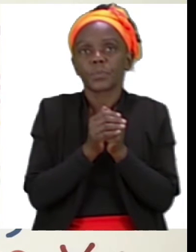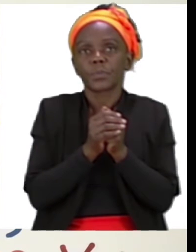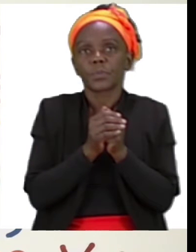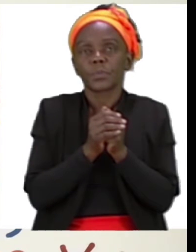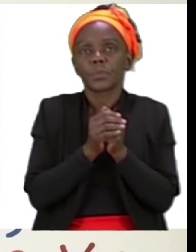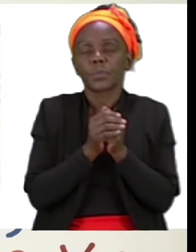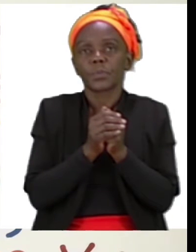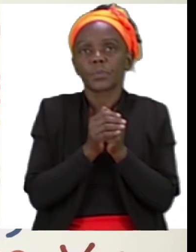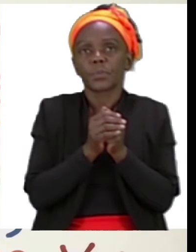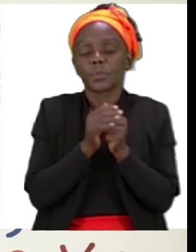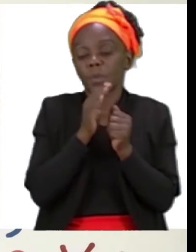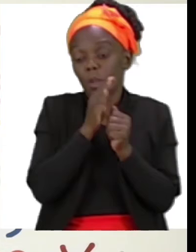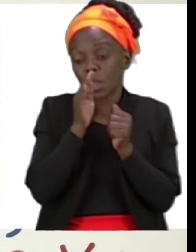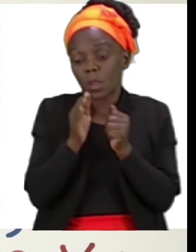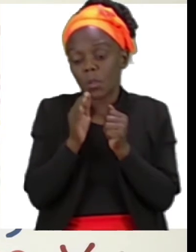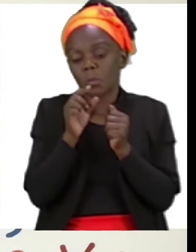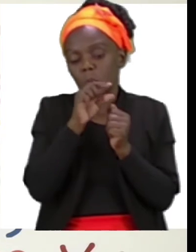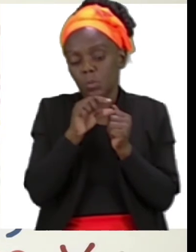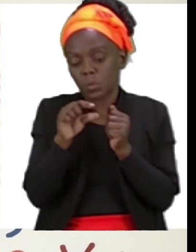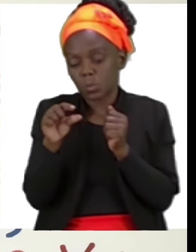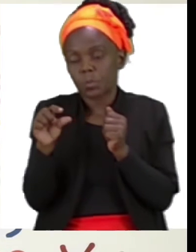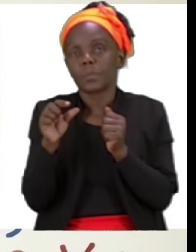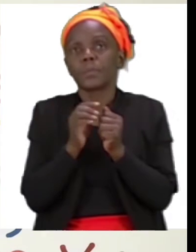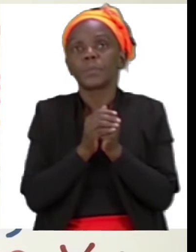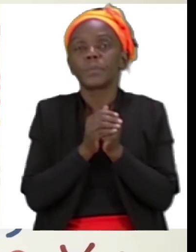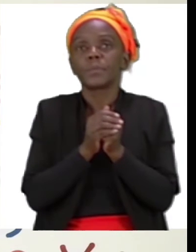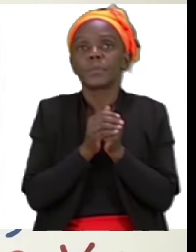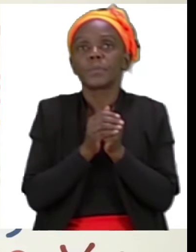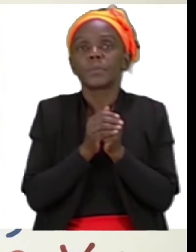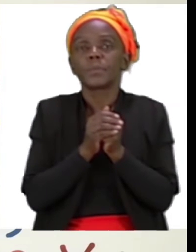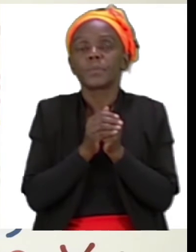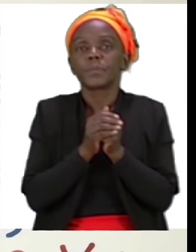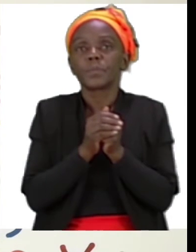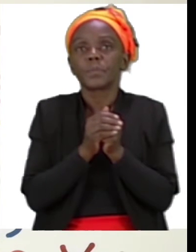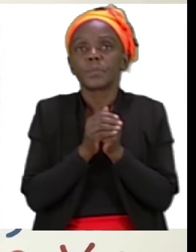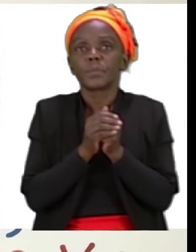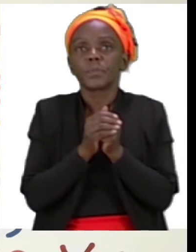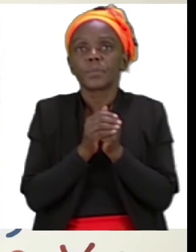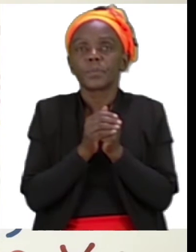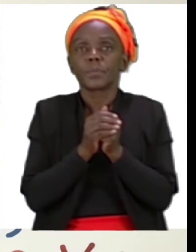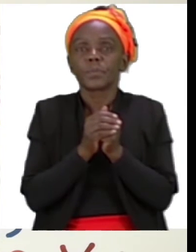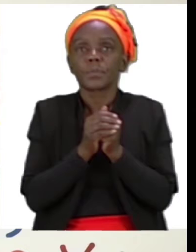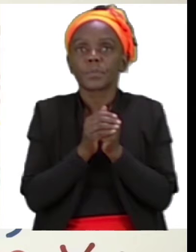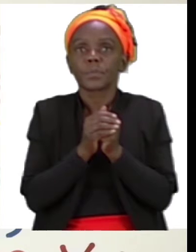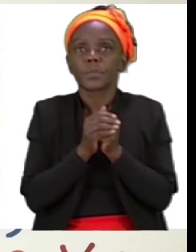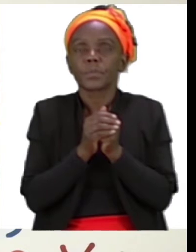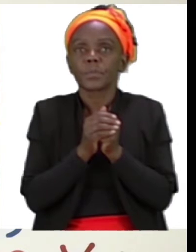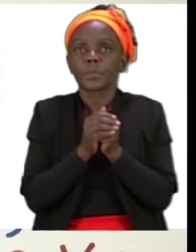find the other words we're going to put to complete the sentence. So we can